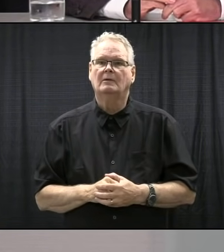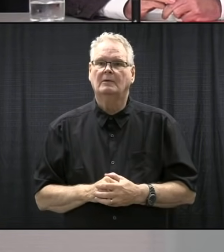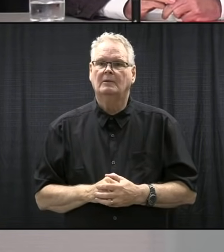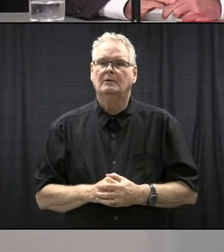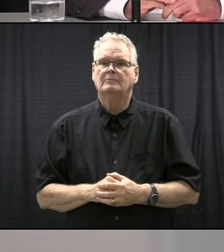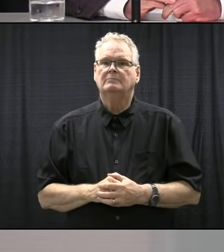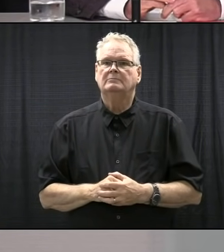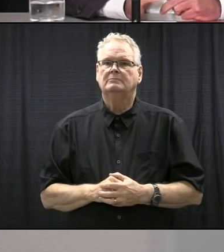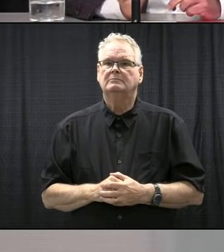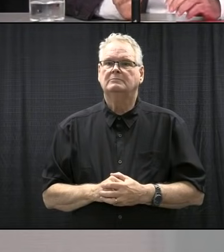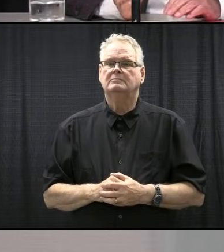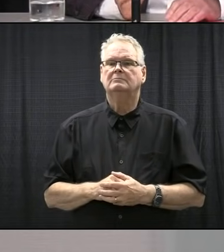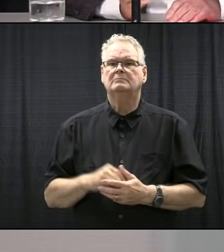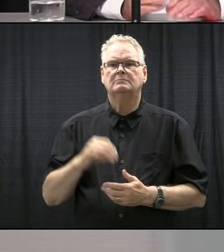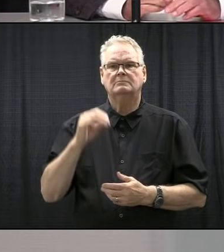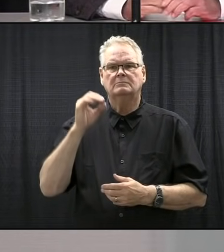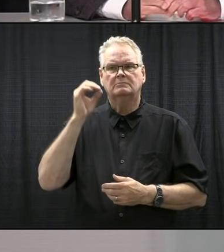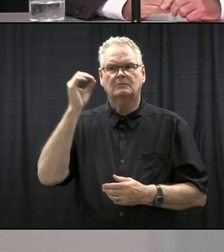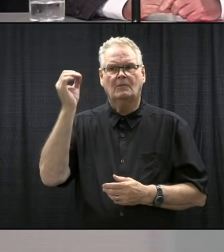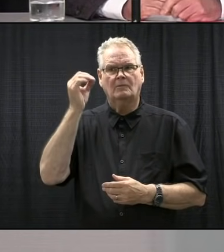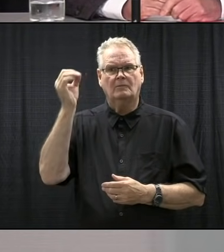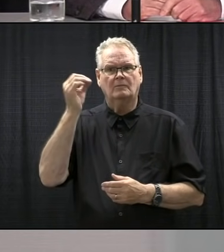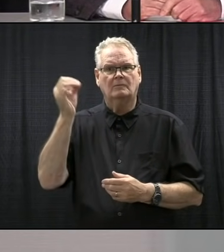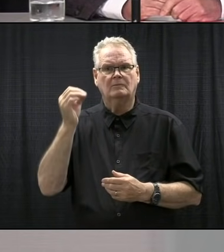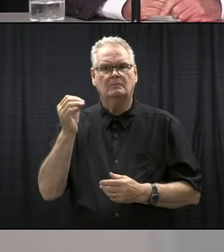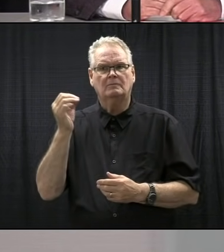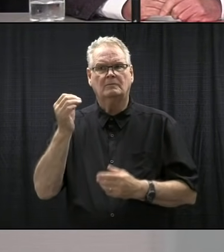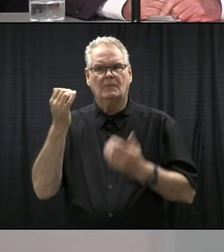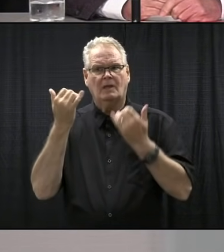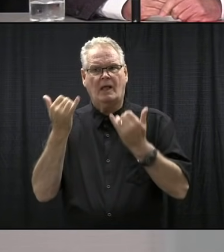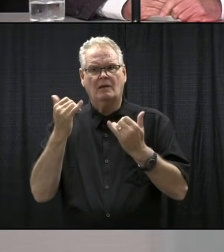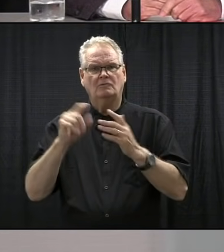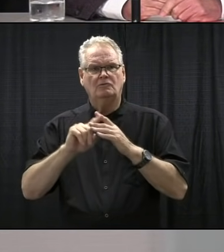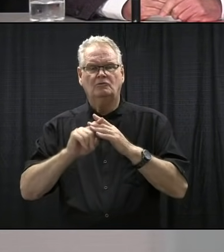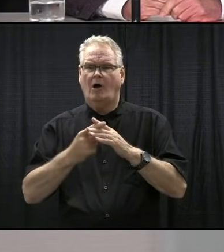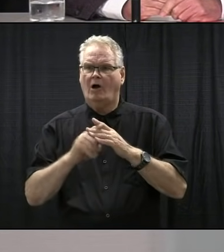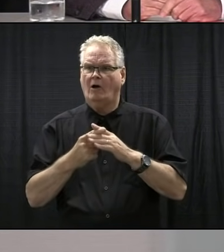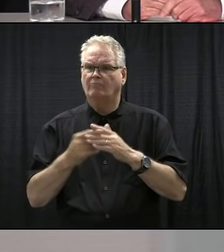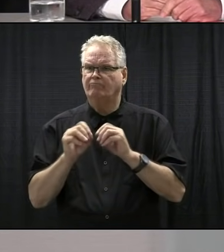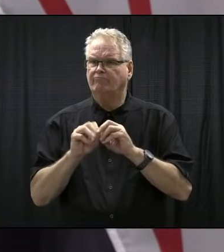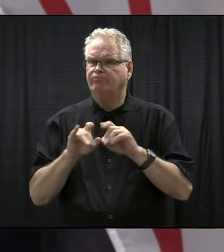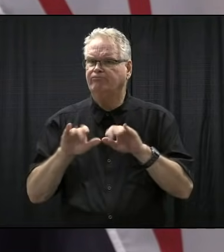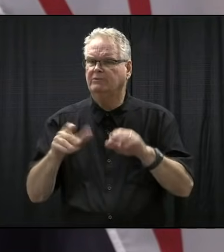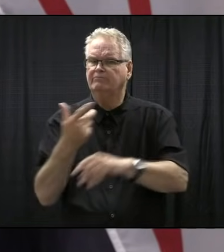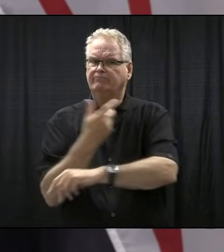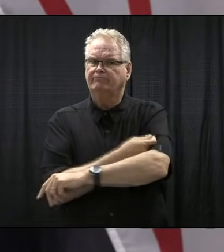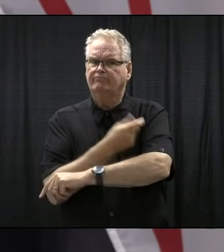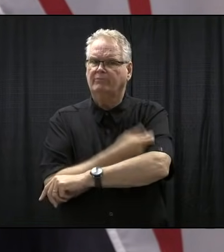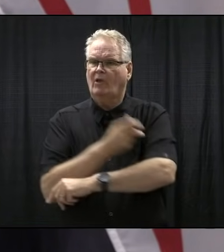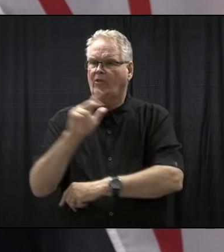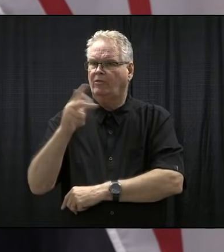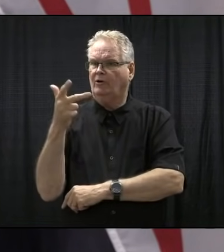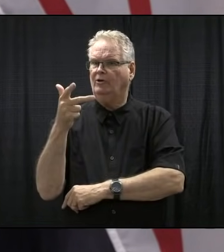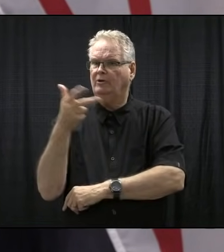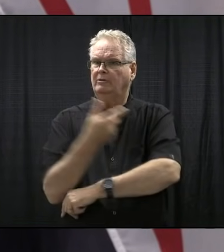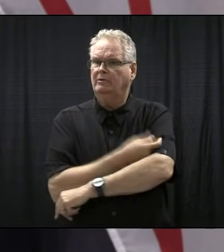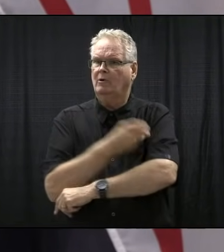this as well, especially with the demographic we have? Yeah, so certainly those conversations are happening,